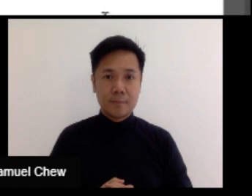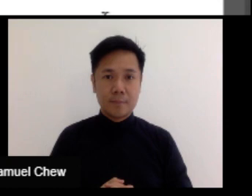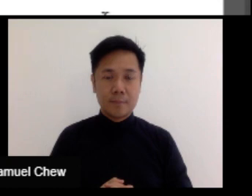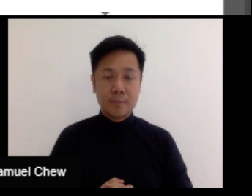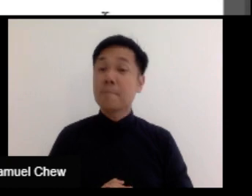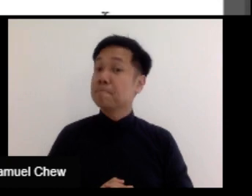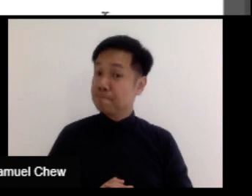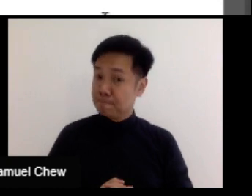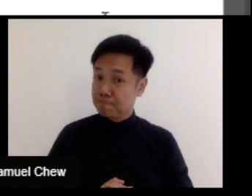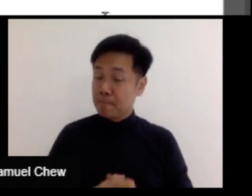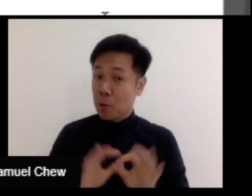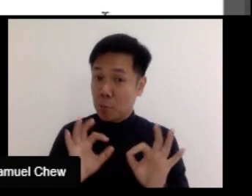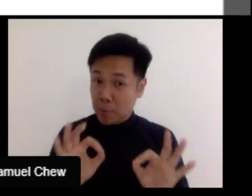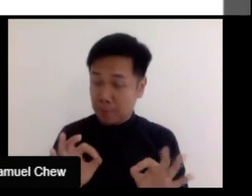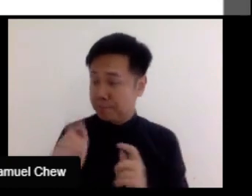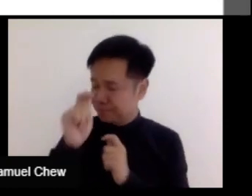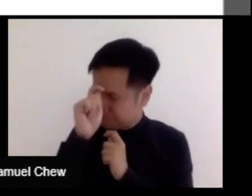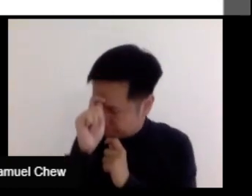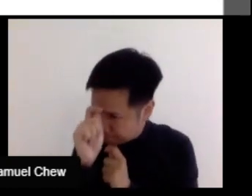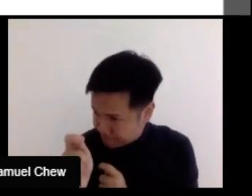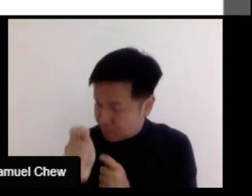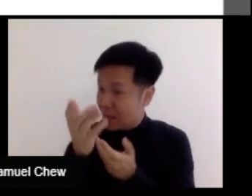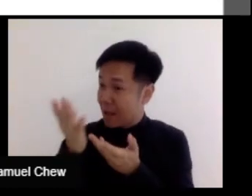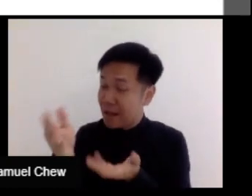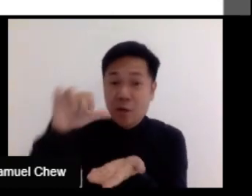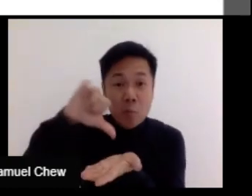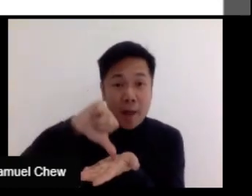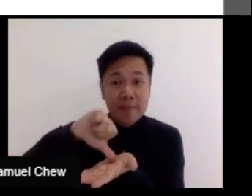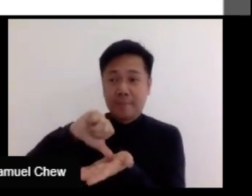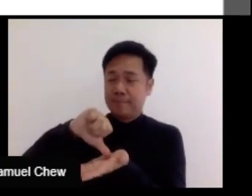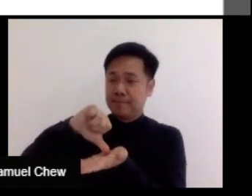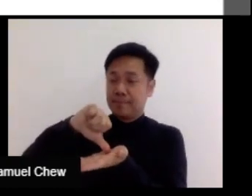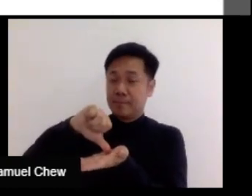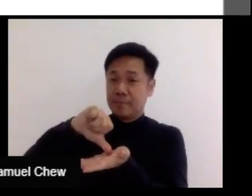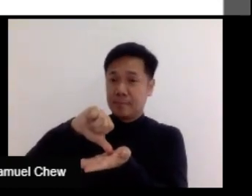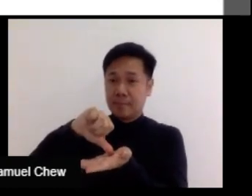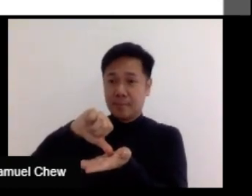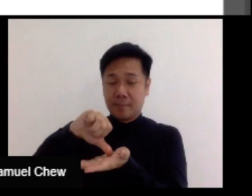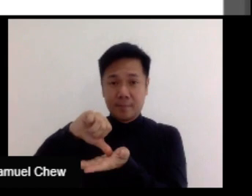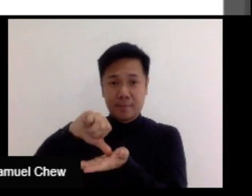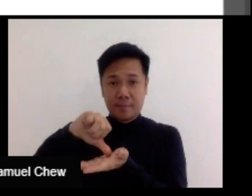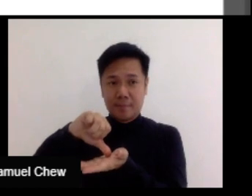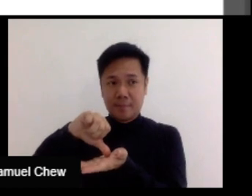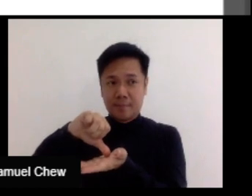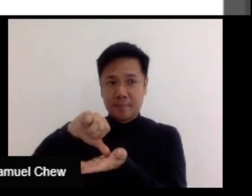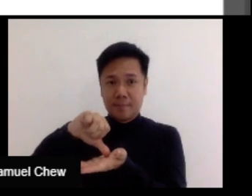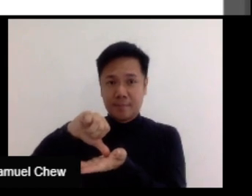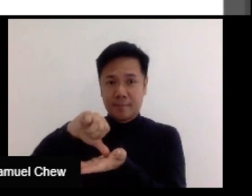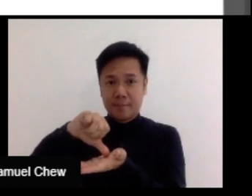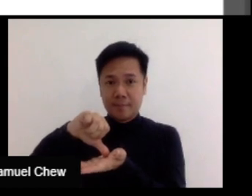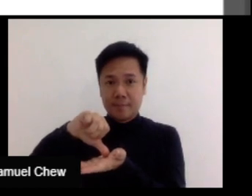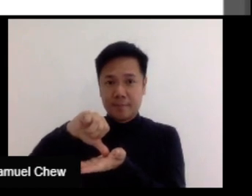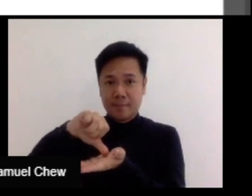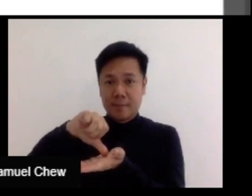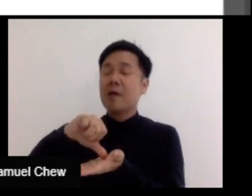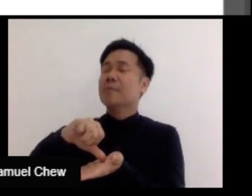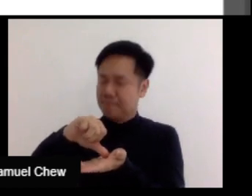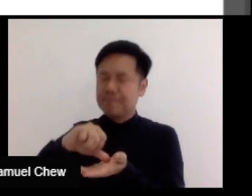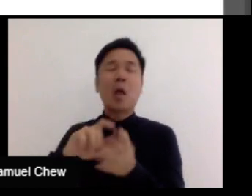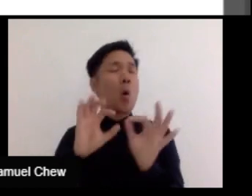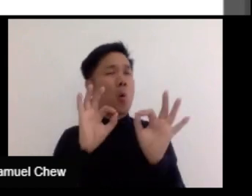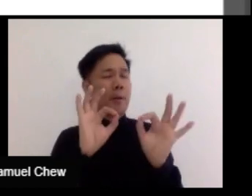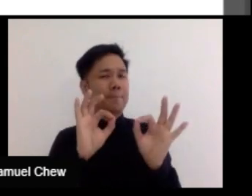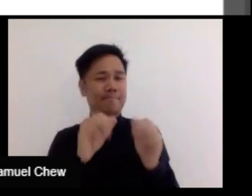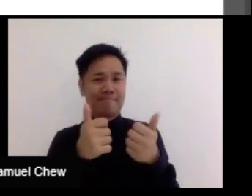Yes. Distinguished delegation from Iran, may I inform Yes, thank that... you. Thank you. Yeah.